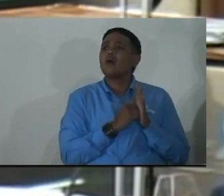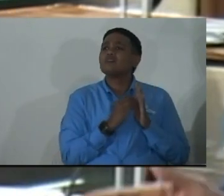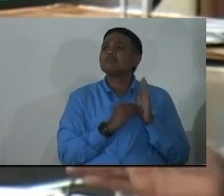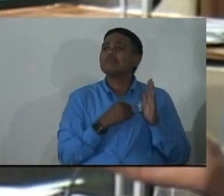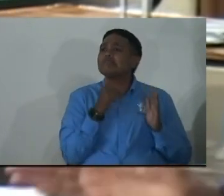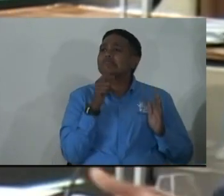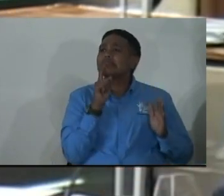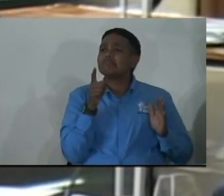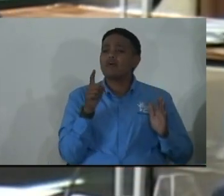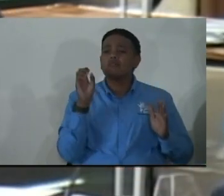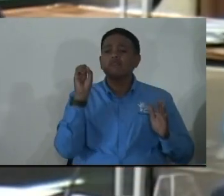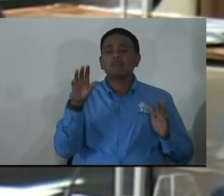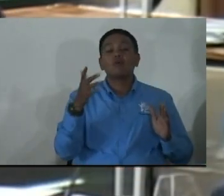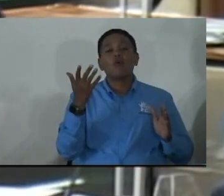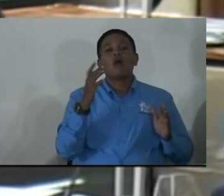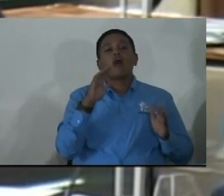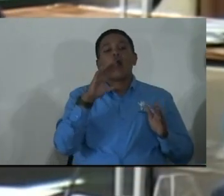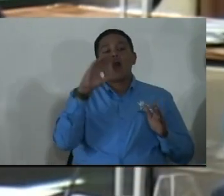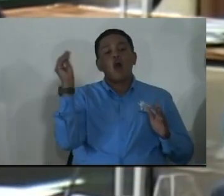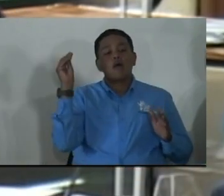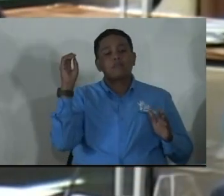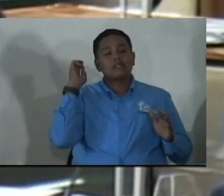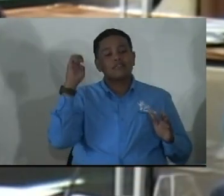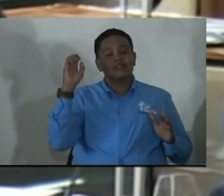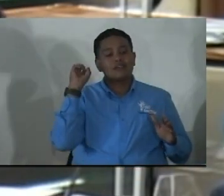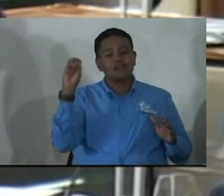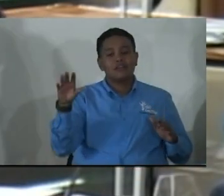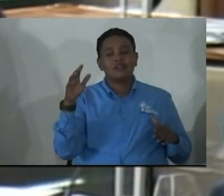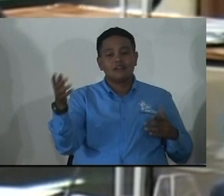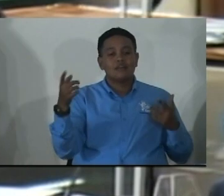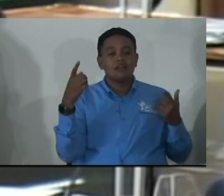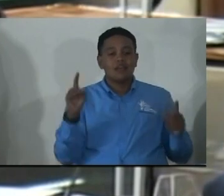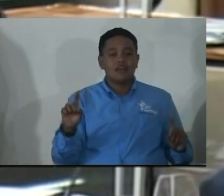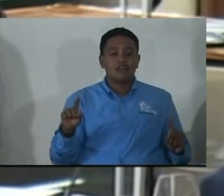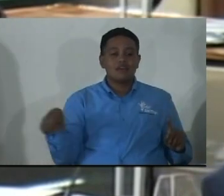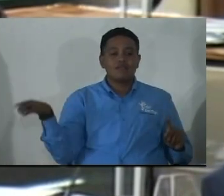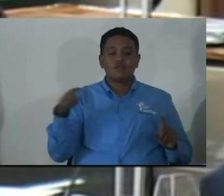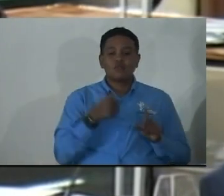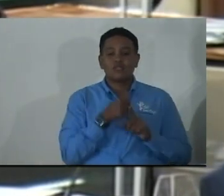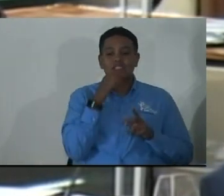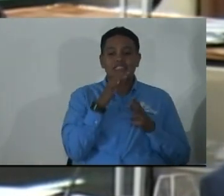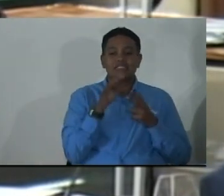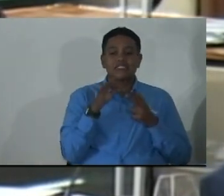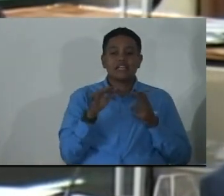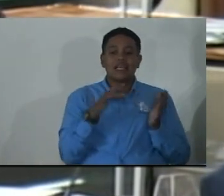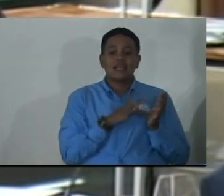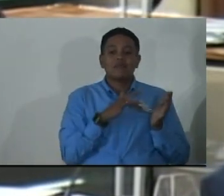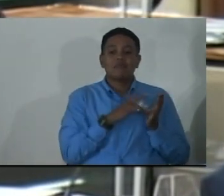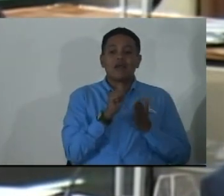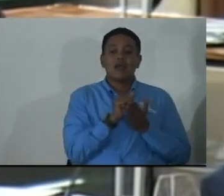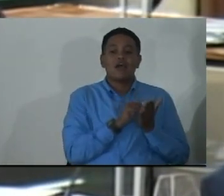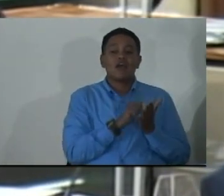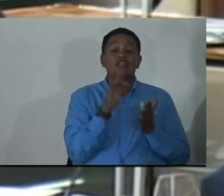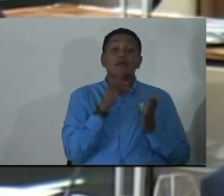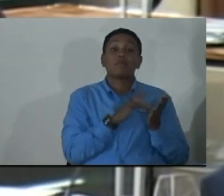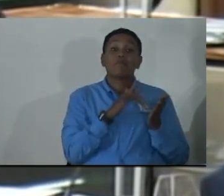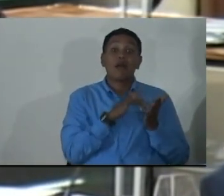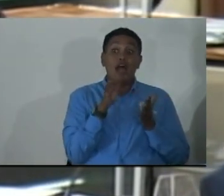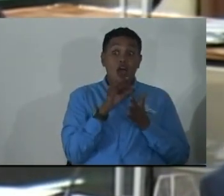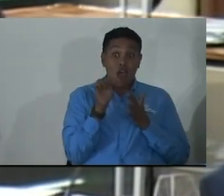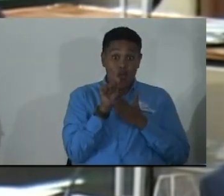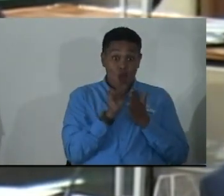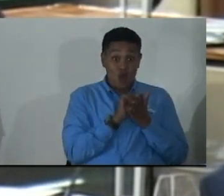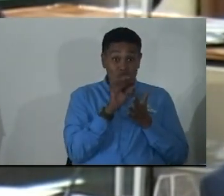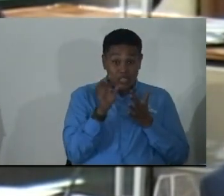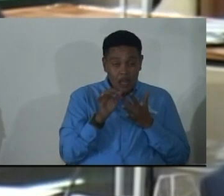indicate a remittance company. For those selecting bank accounts, it's essential that the bank account selected is